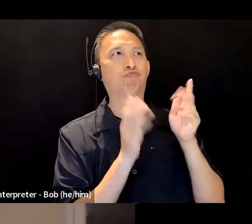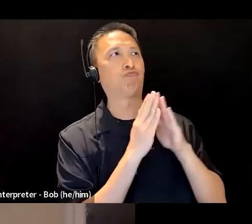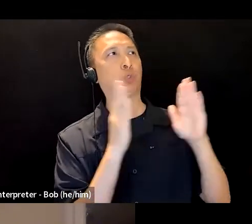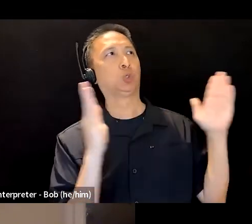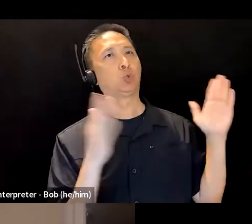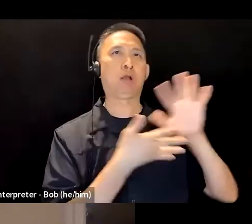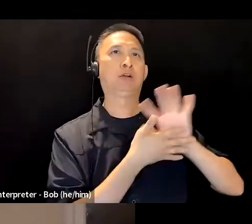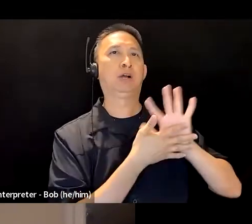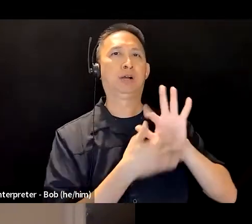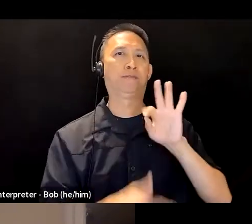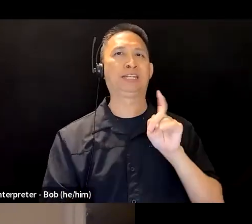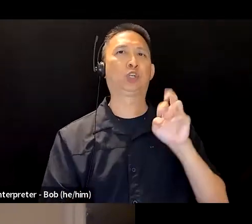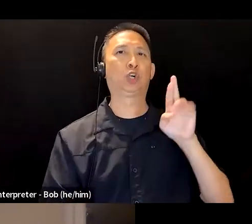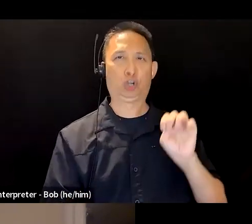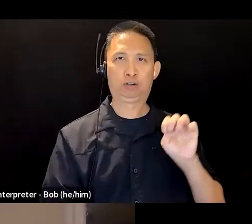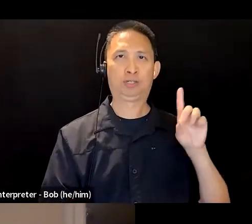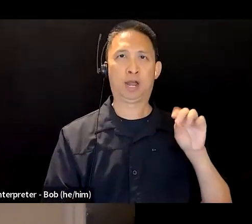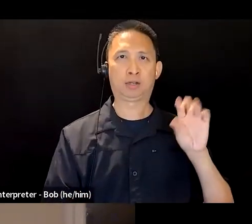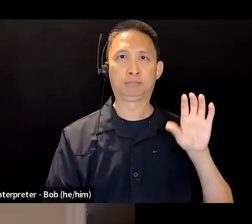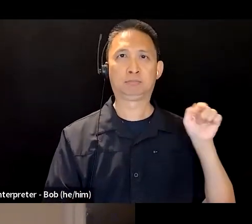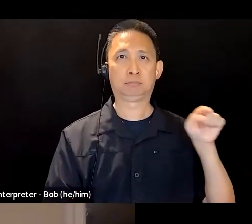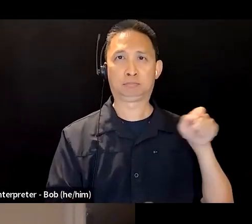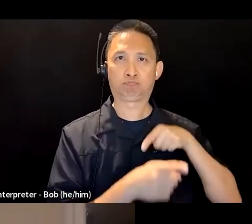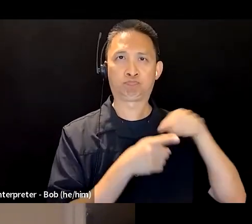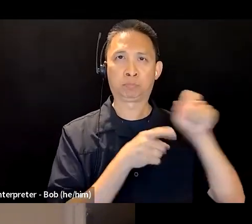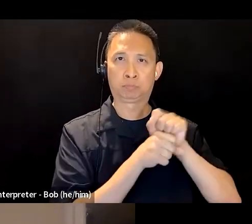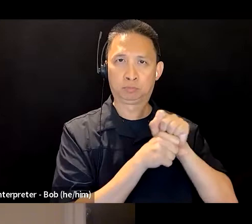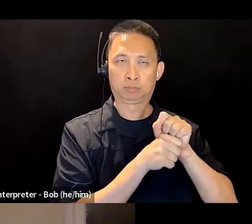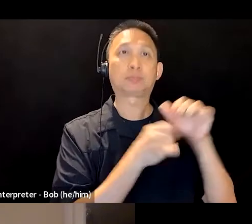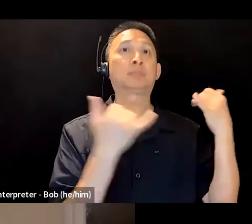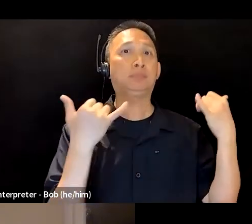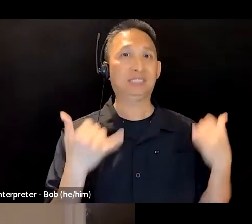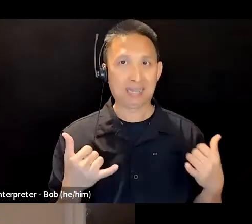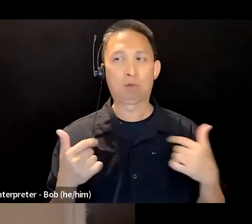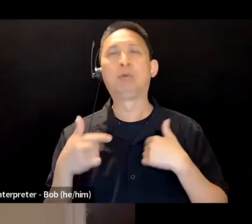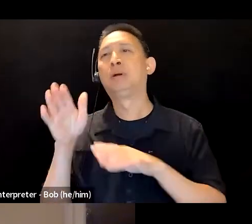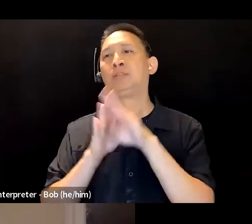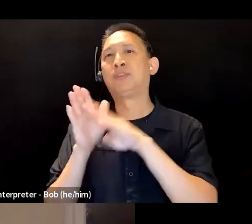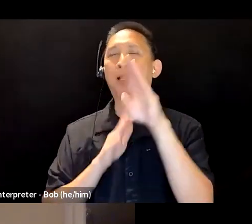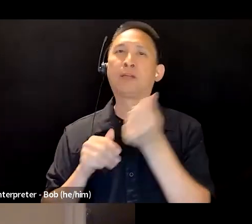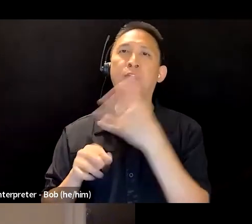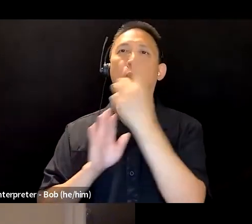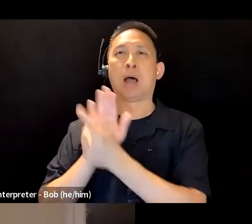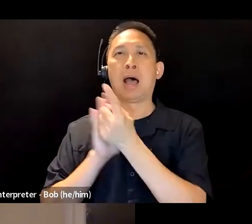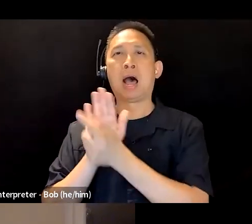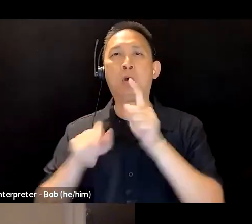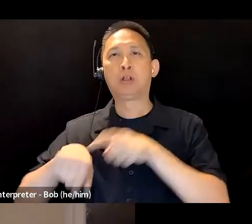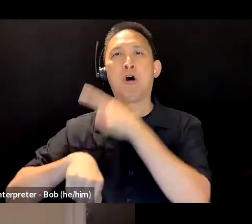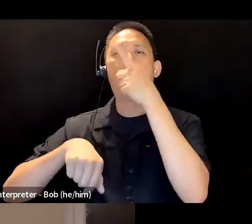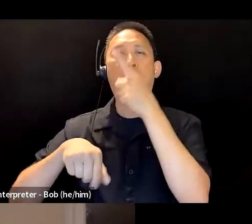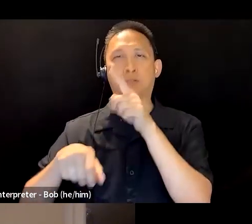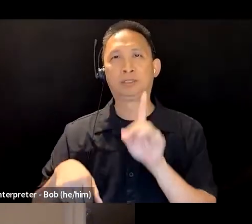space, and I am currently I've been developing quite a few hour docs with the BBC, the public